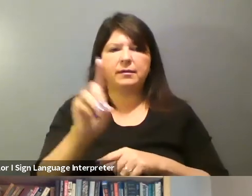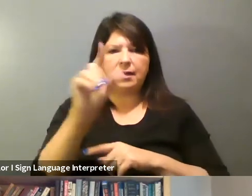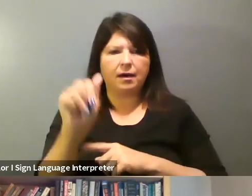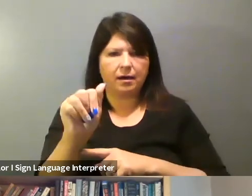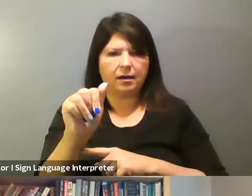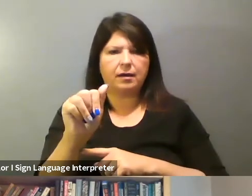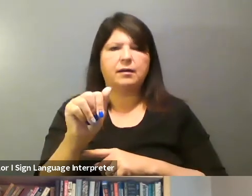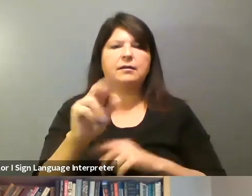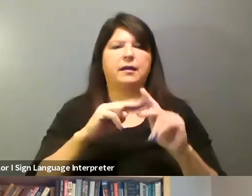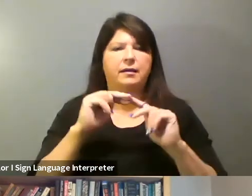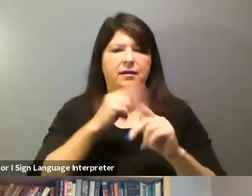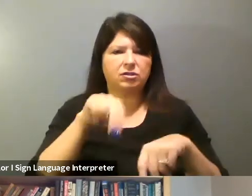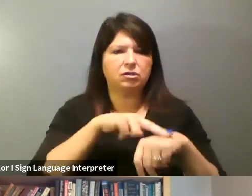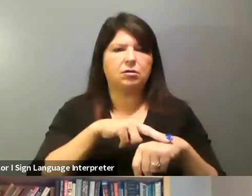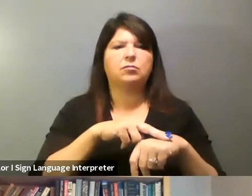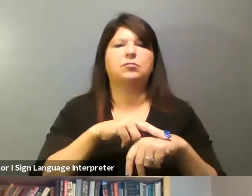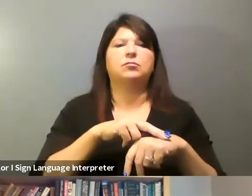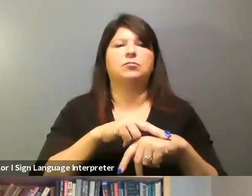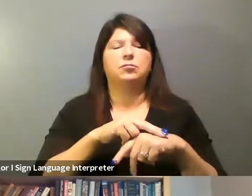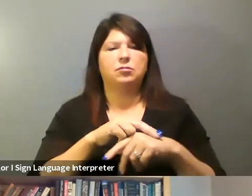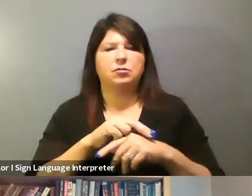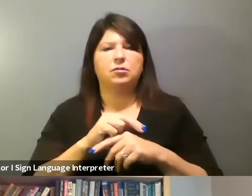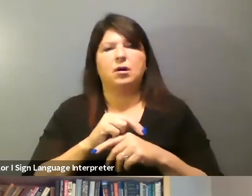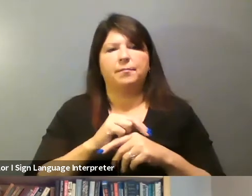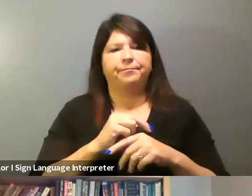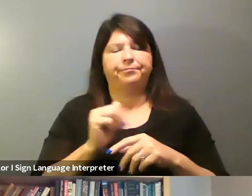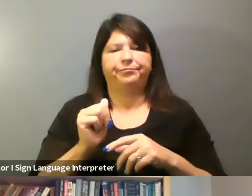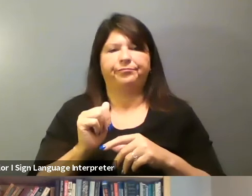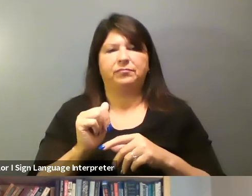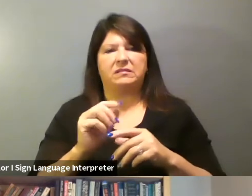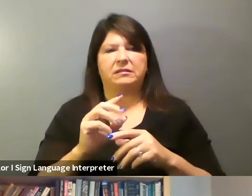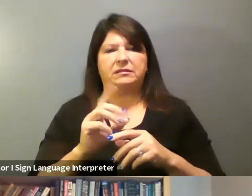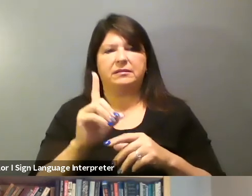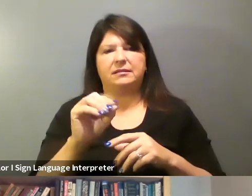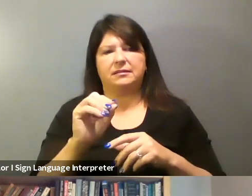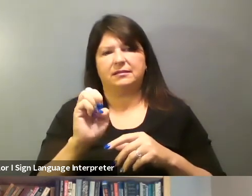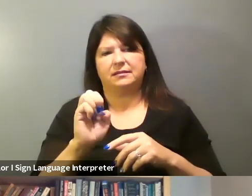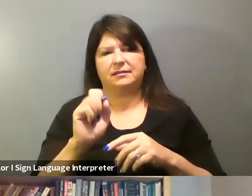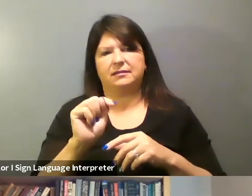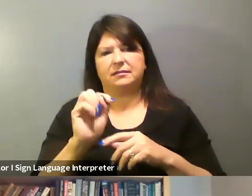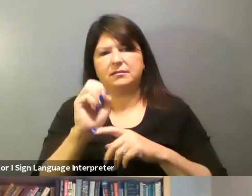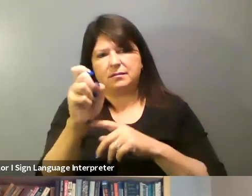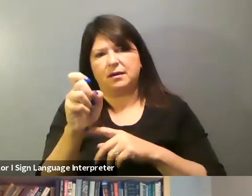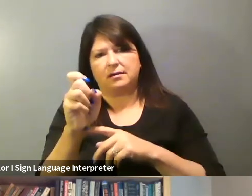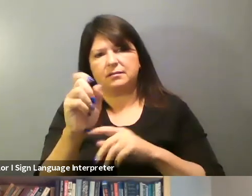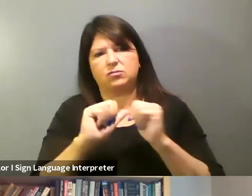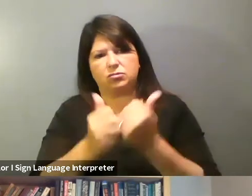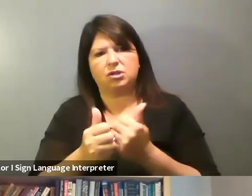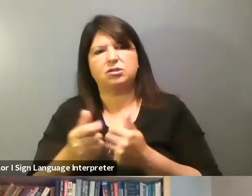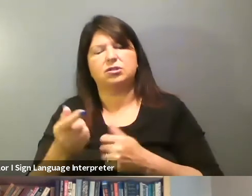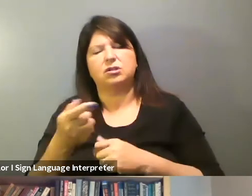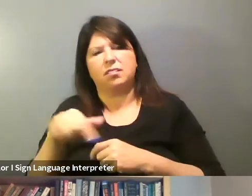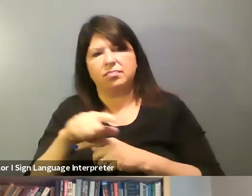recognized his contribution to this history and are already like changing, making